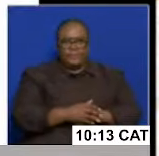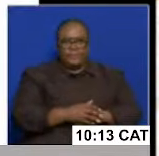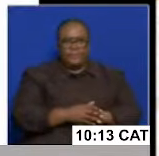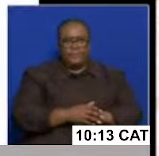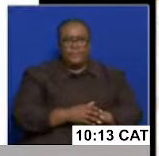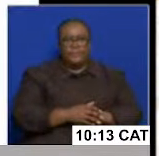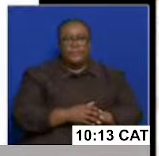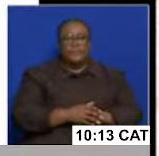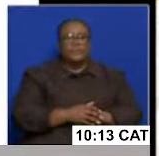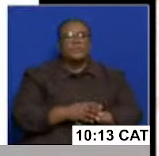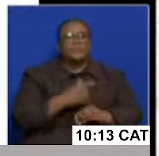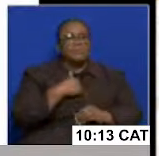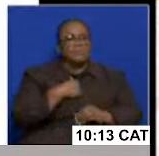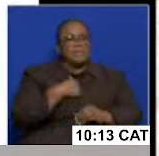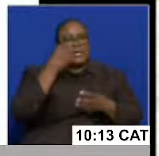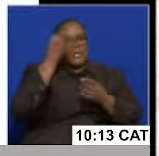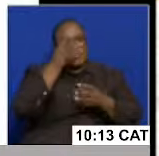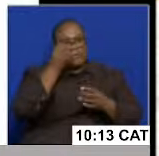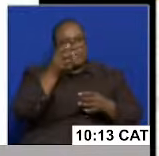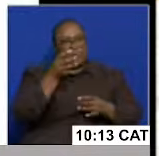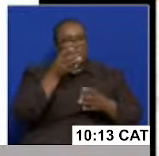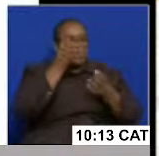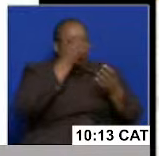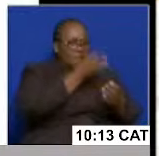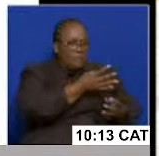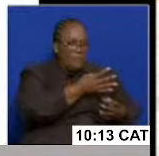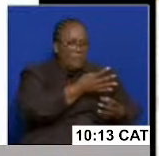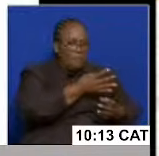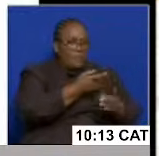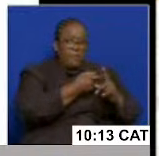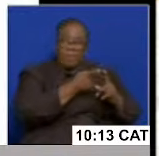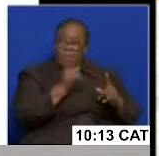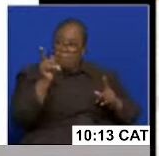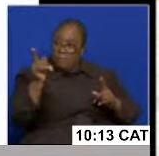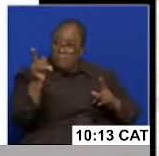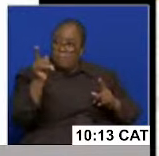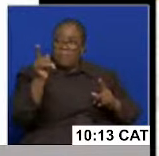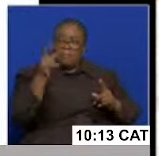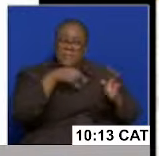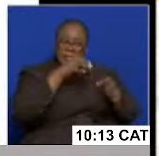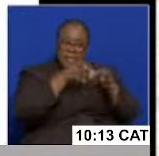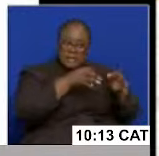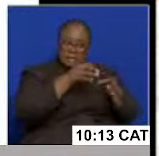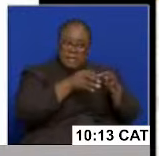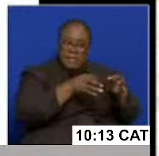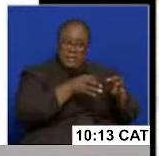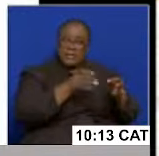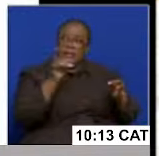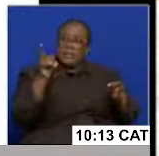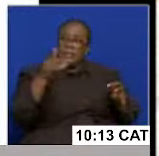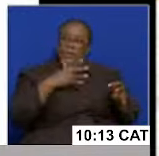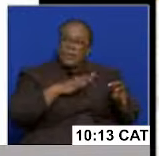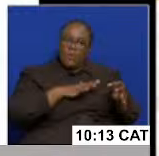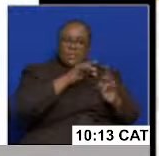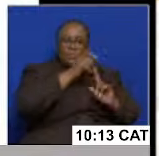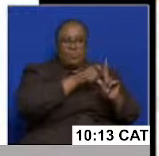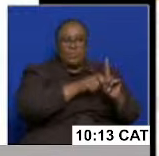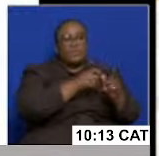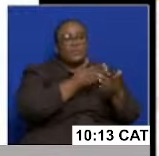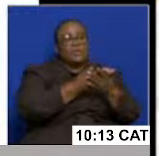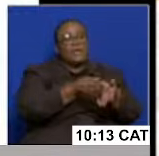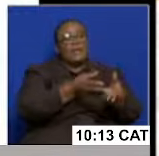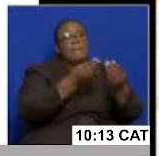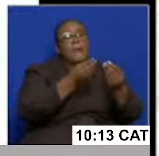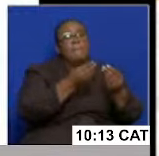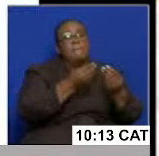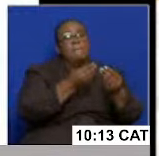the information from the informer and explained that he was looking for someone who could get him stones and he